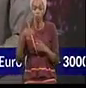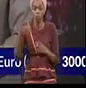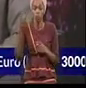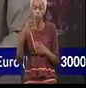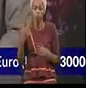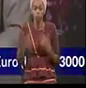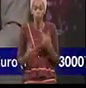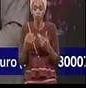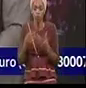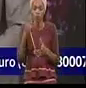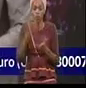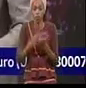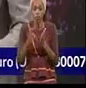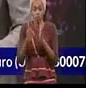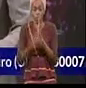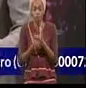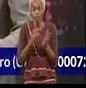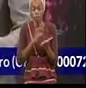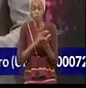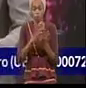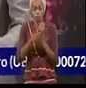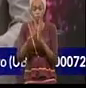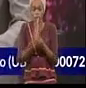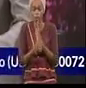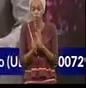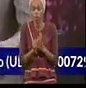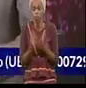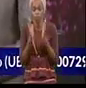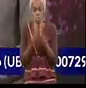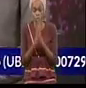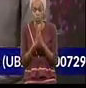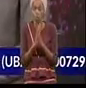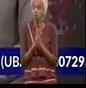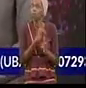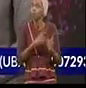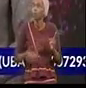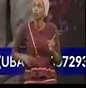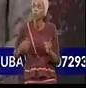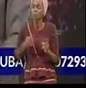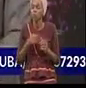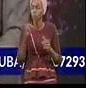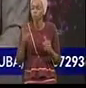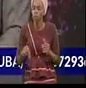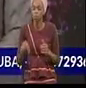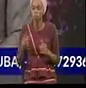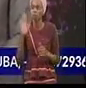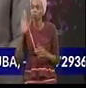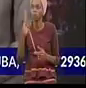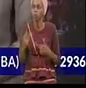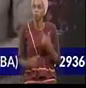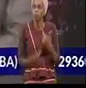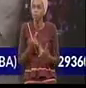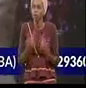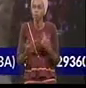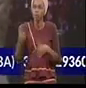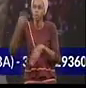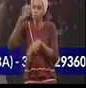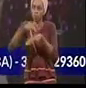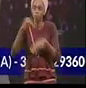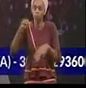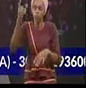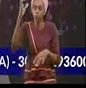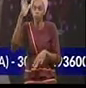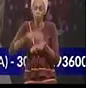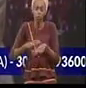righteousness and holiness in the church. Once again, we need a revival. We need the touch of God. Pray and call upon the name of the